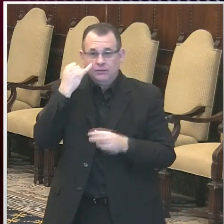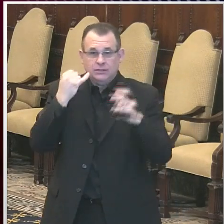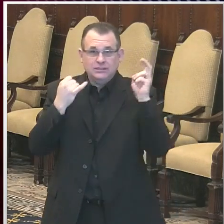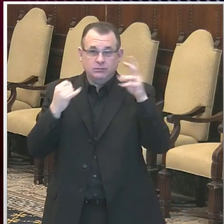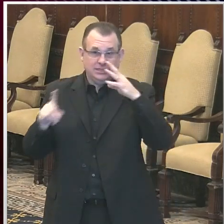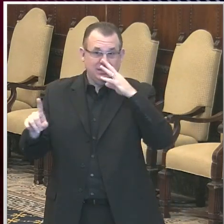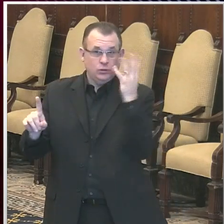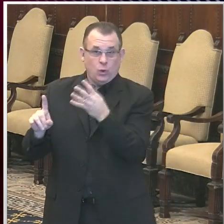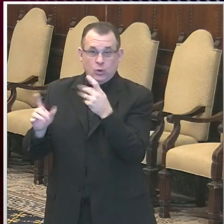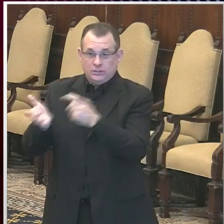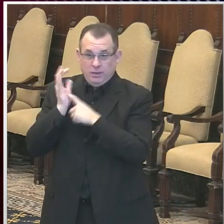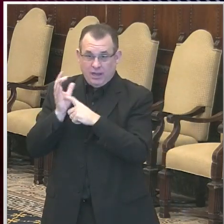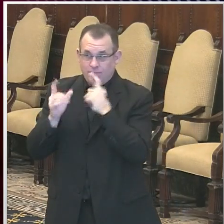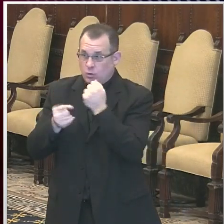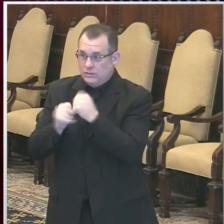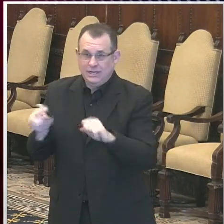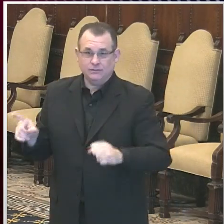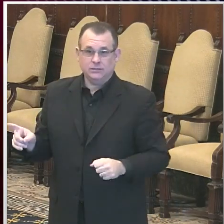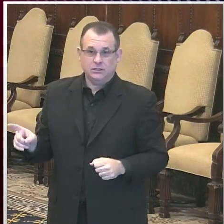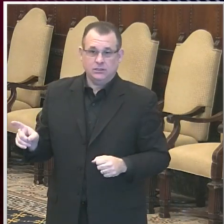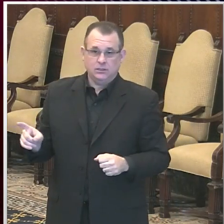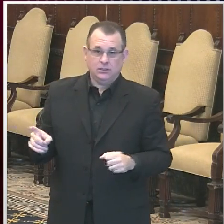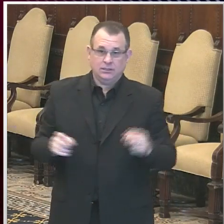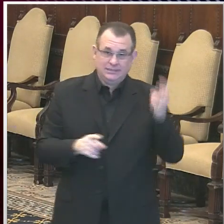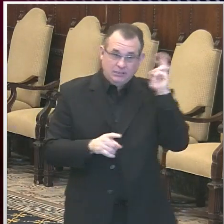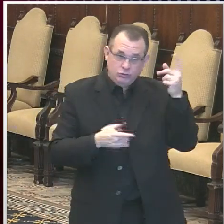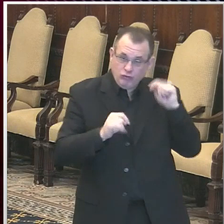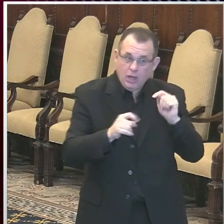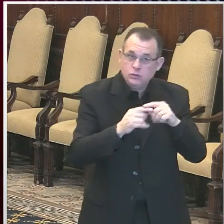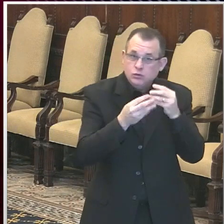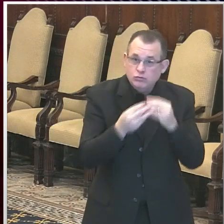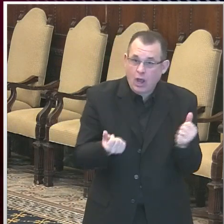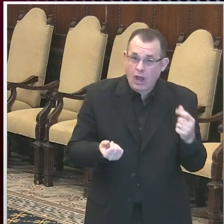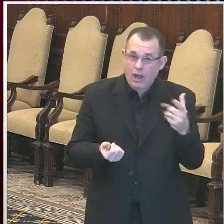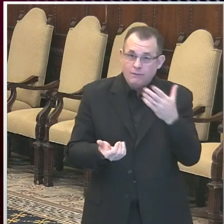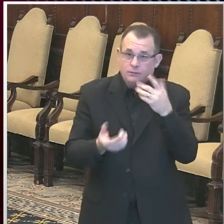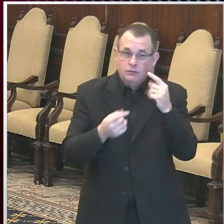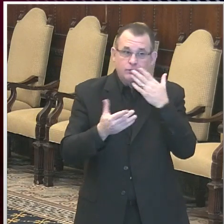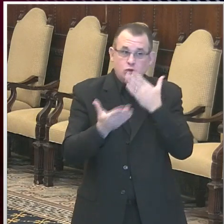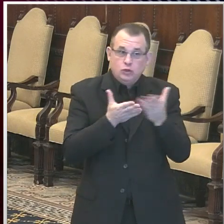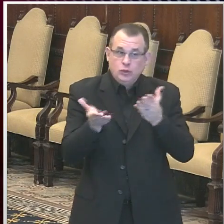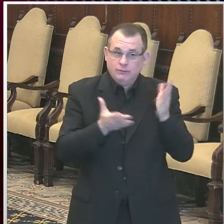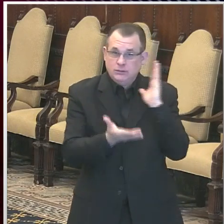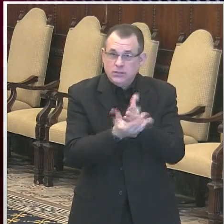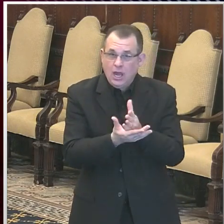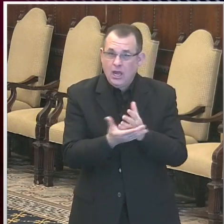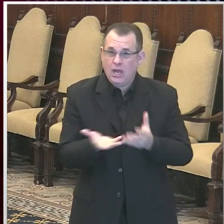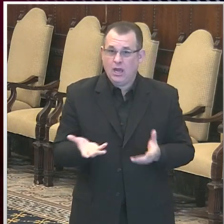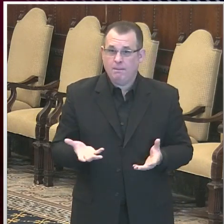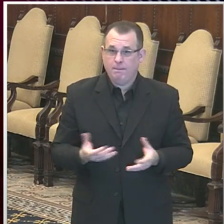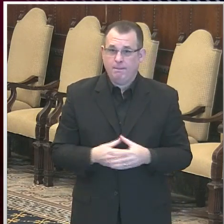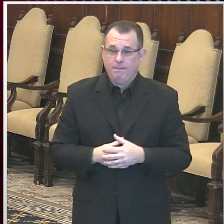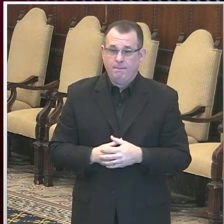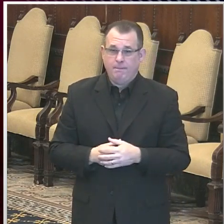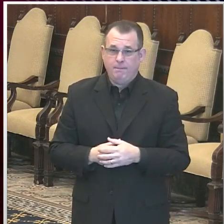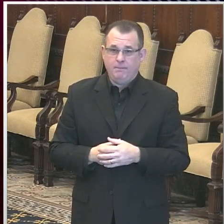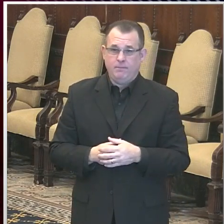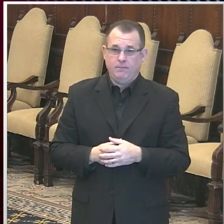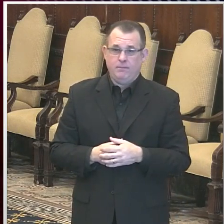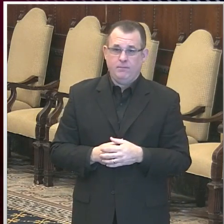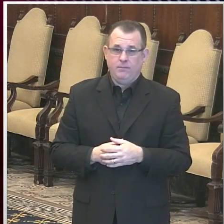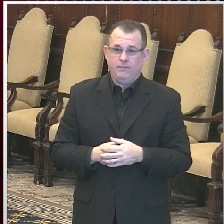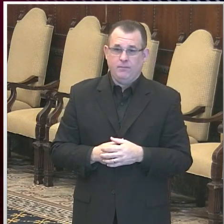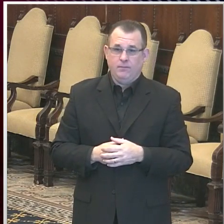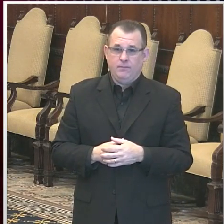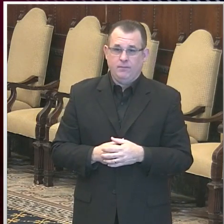in helping to resolve this matter before a potential service disruption? Our very effective Deputy Mayor of Labor, Rich Laser,